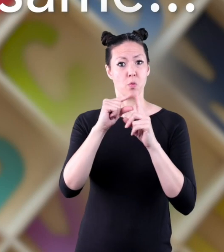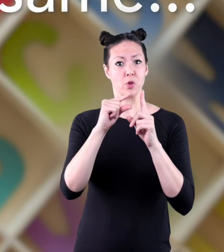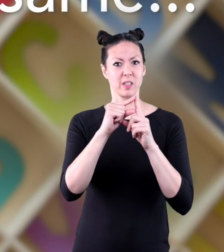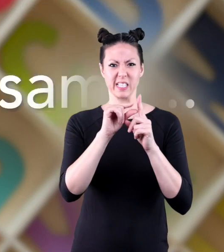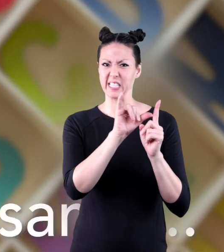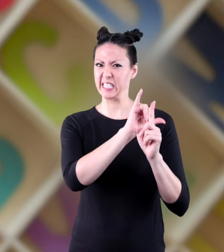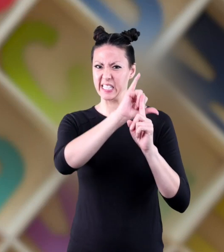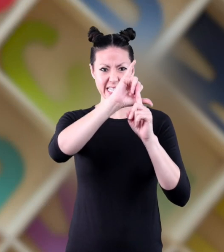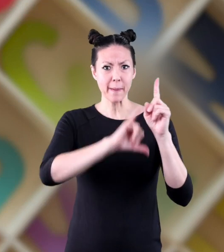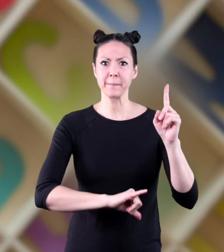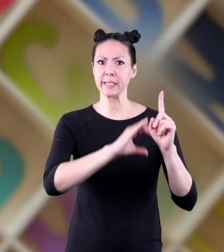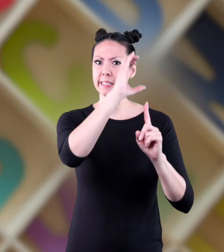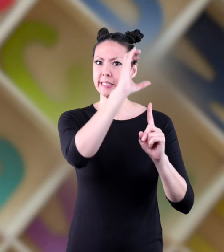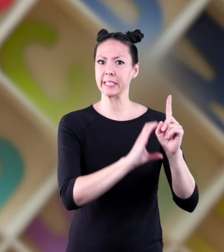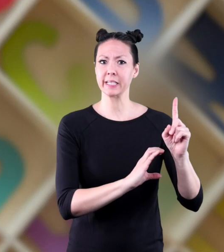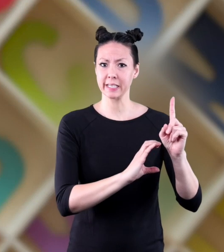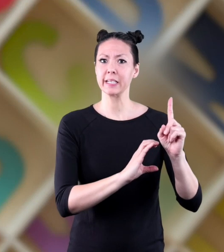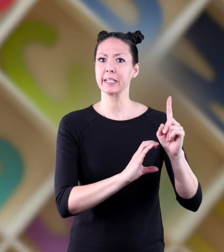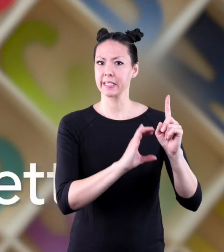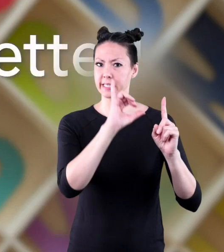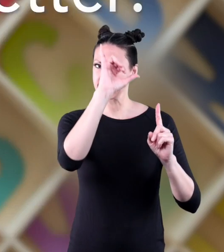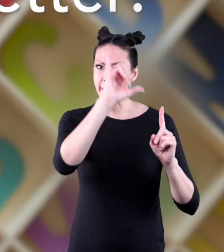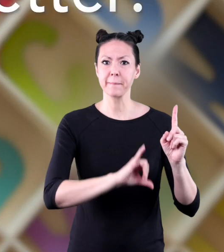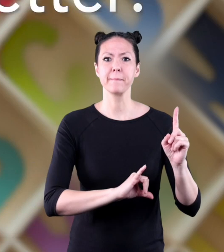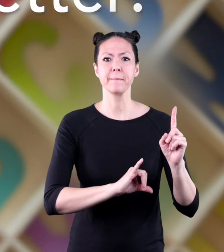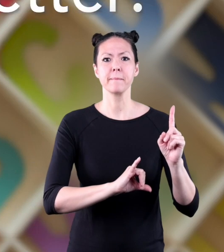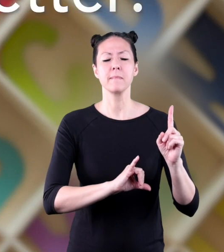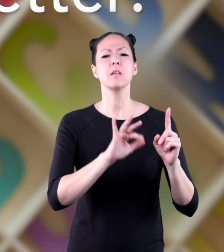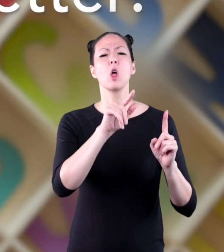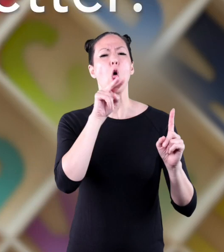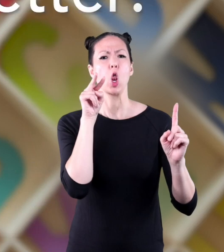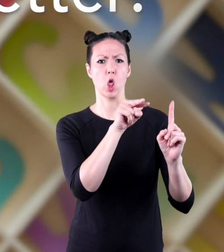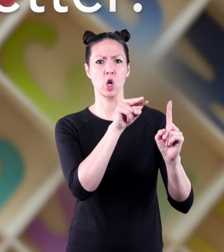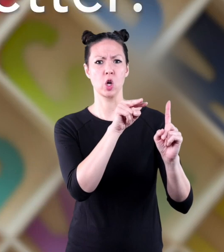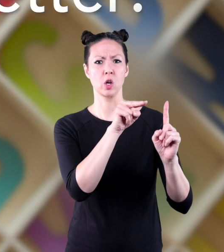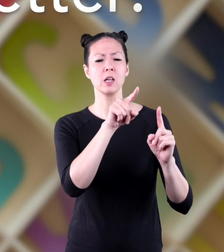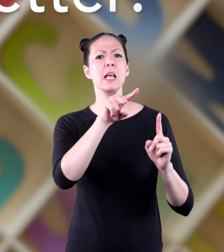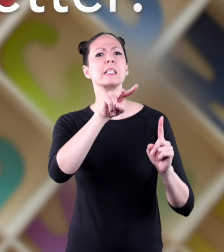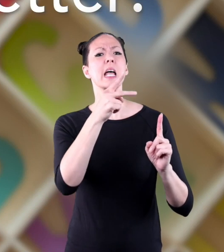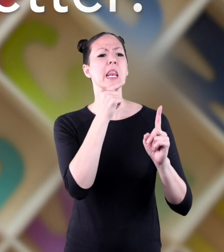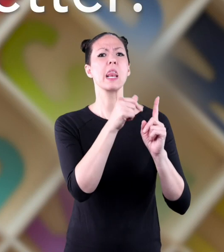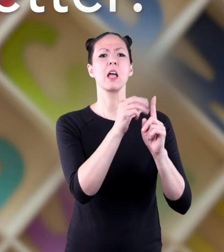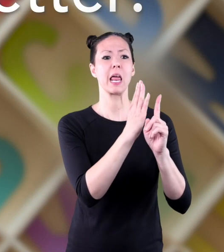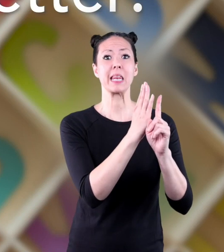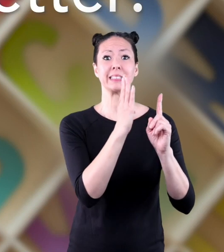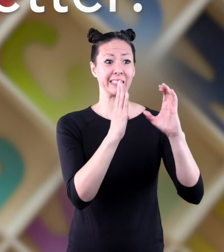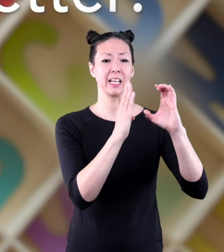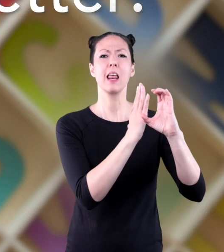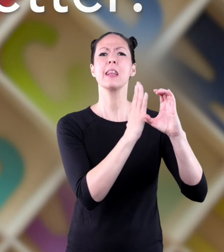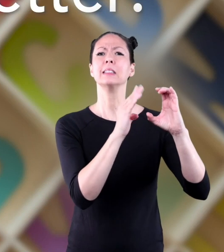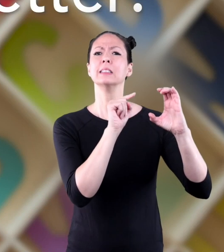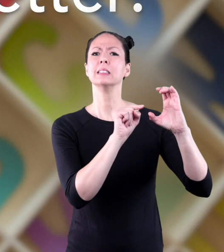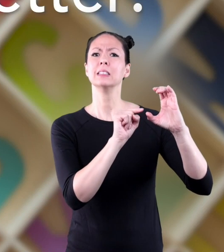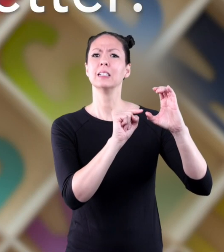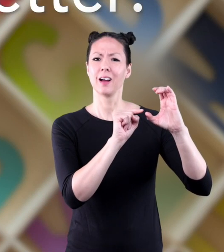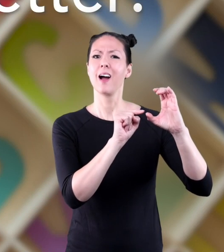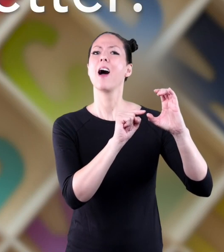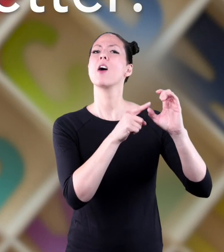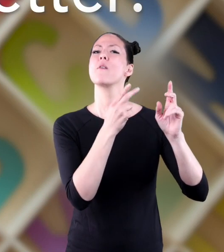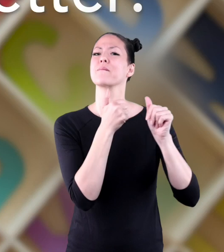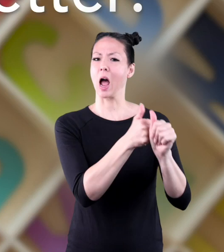the same, in this case C, then we need to take a look at the second letter in each word and use those to